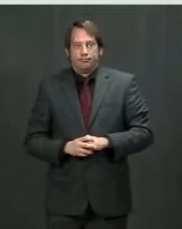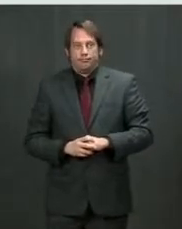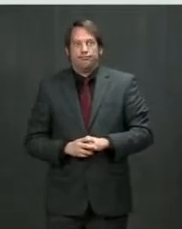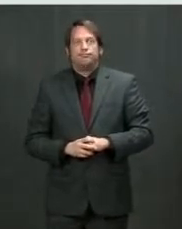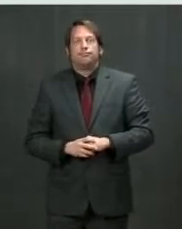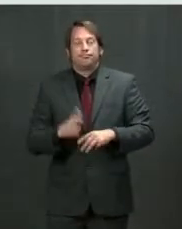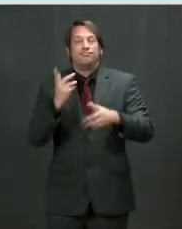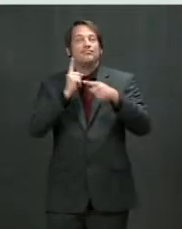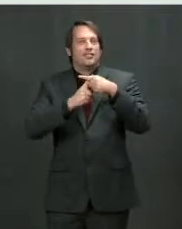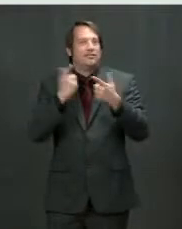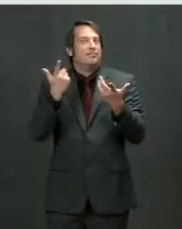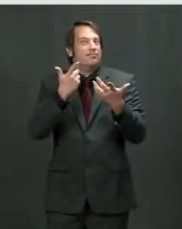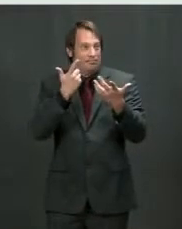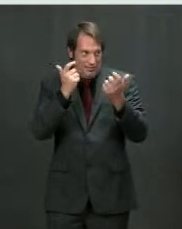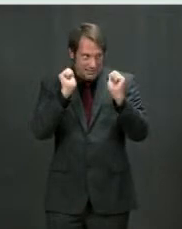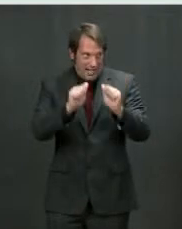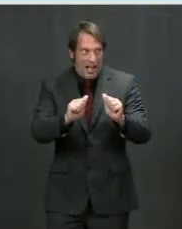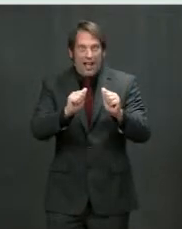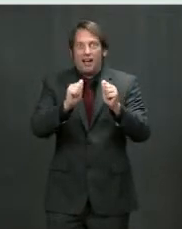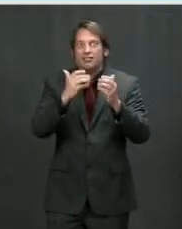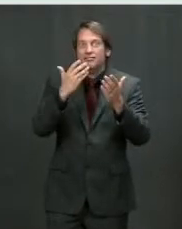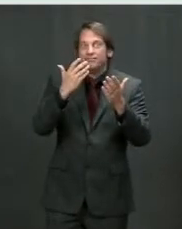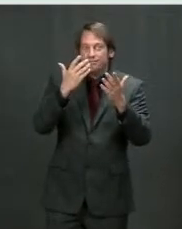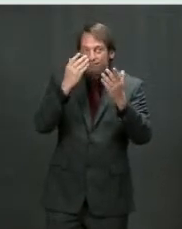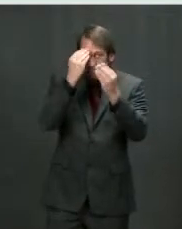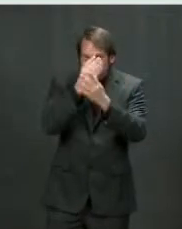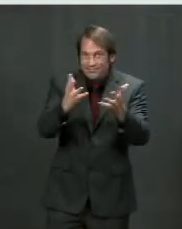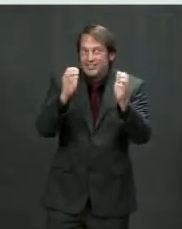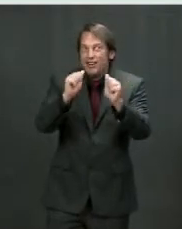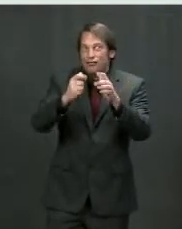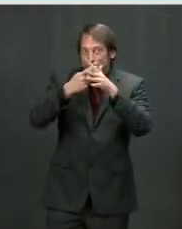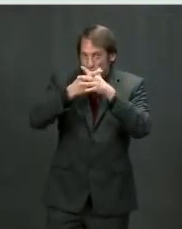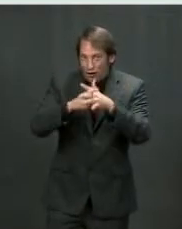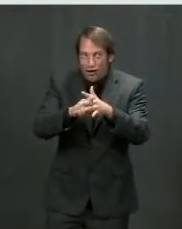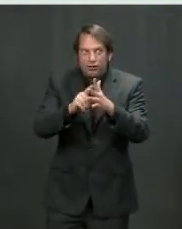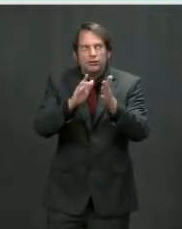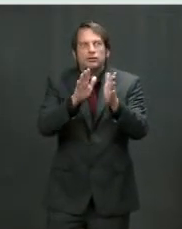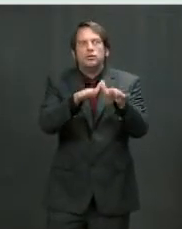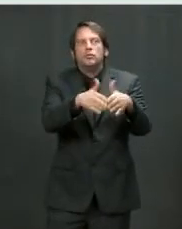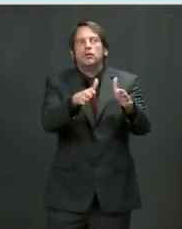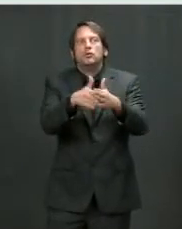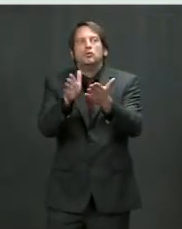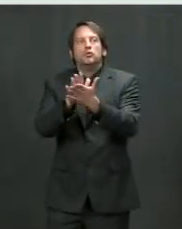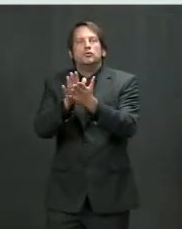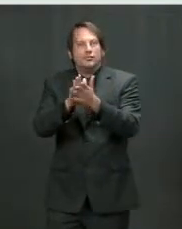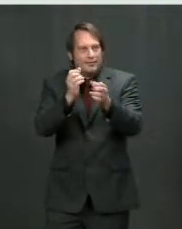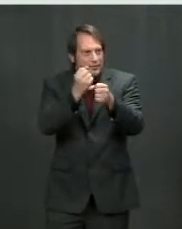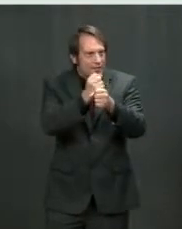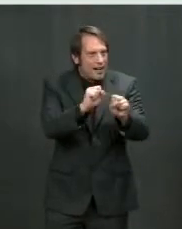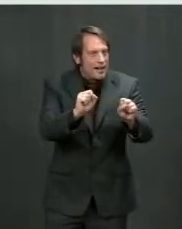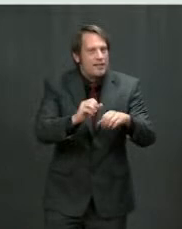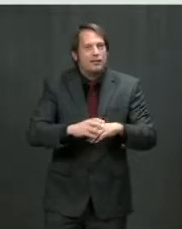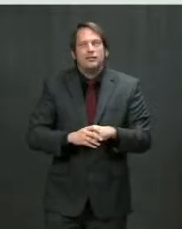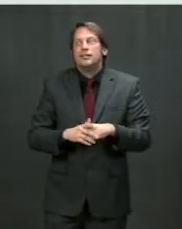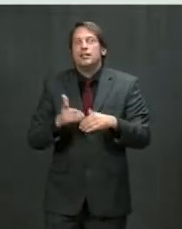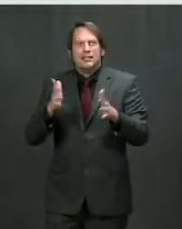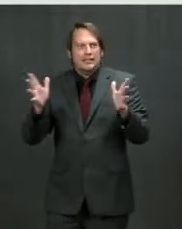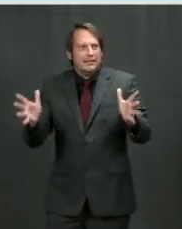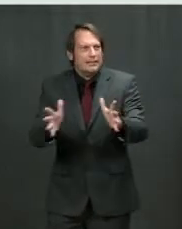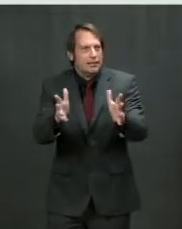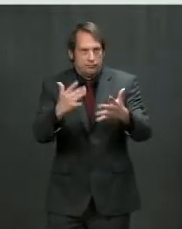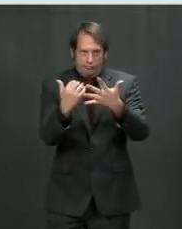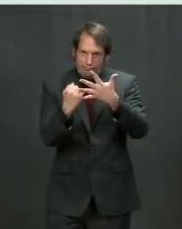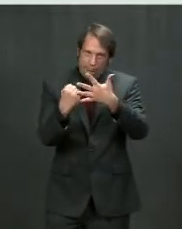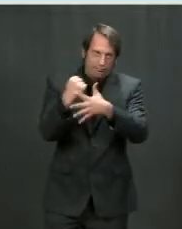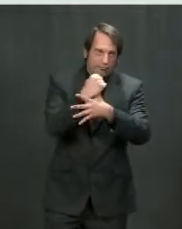beginning of March, the President directed states and the federal retail pharmacy program to prioritize the vaccination of